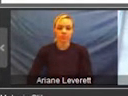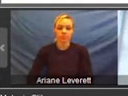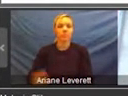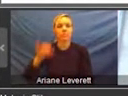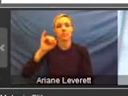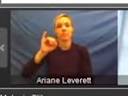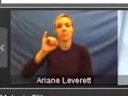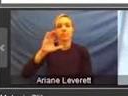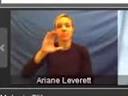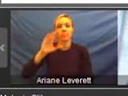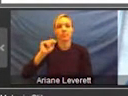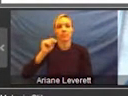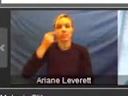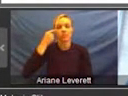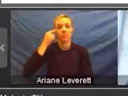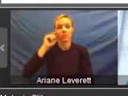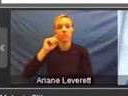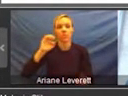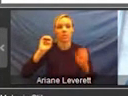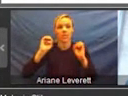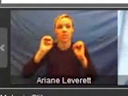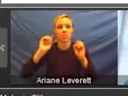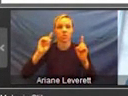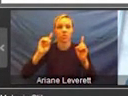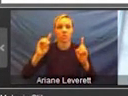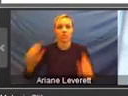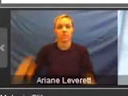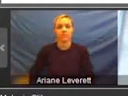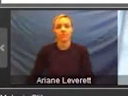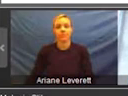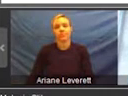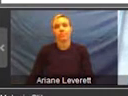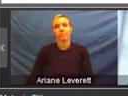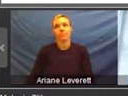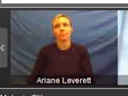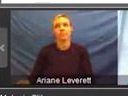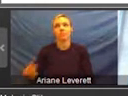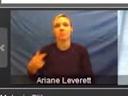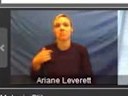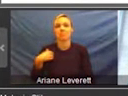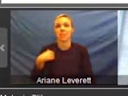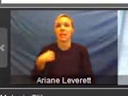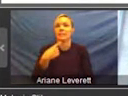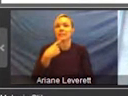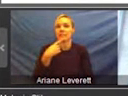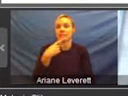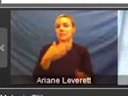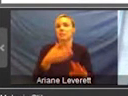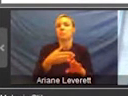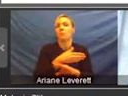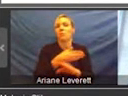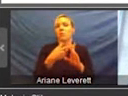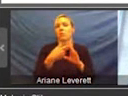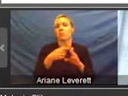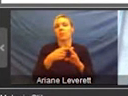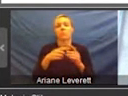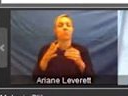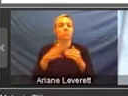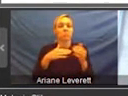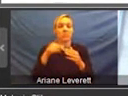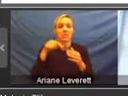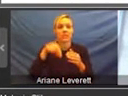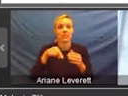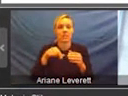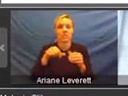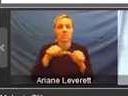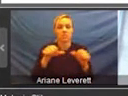ICTs for education, as briefly mentioned at the beginning. Even in this area, there is